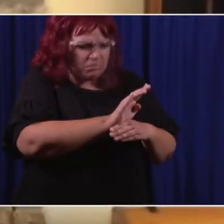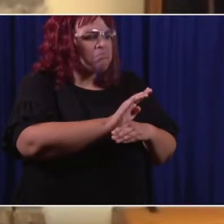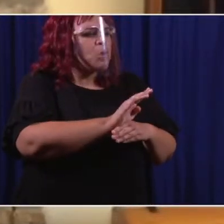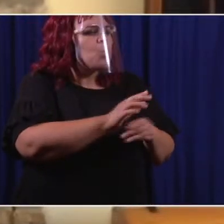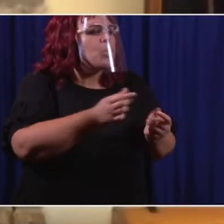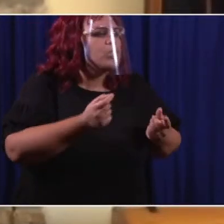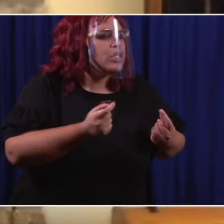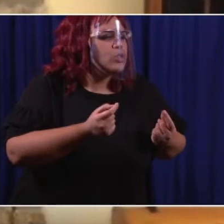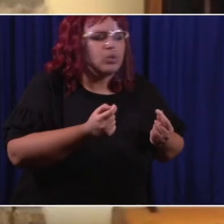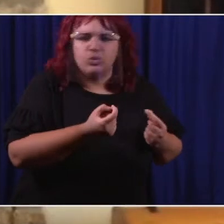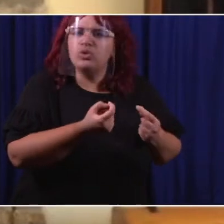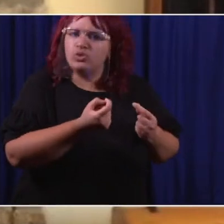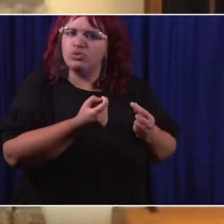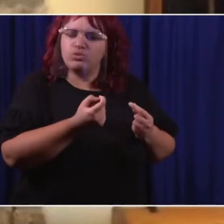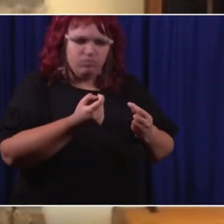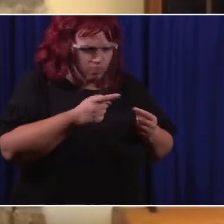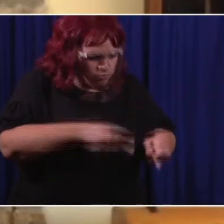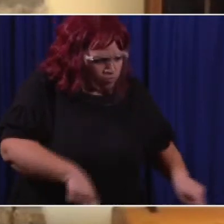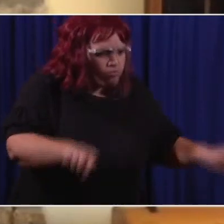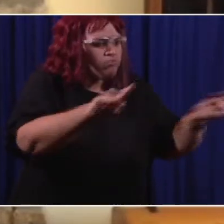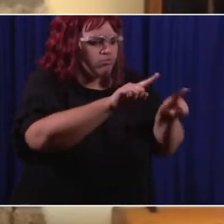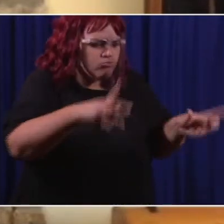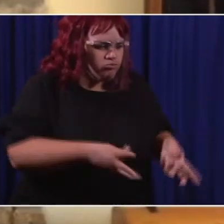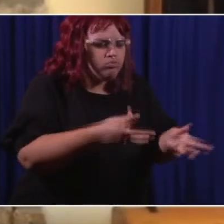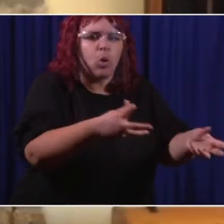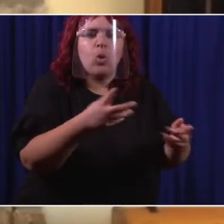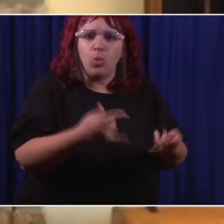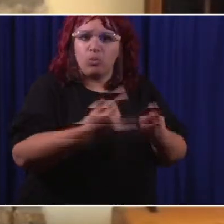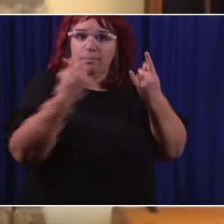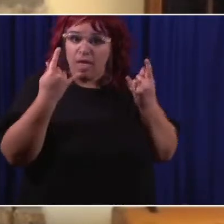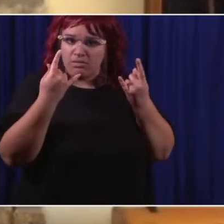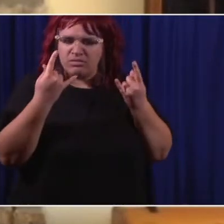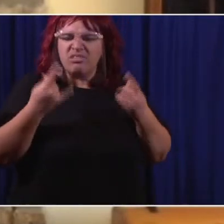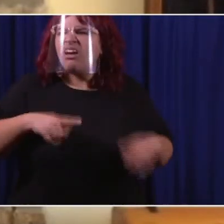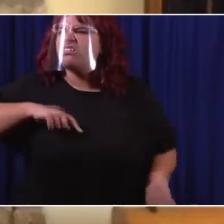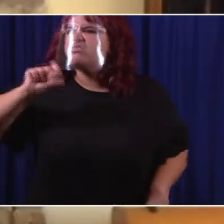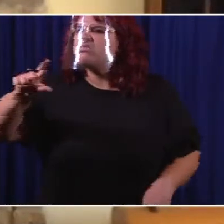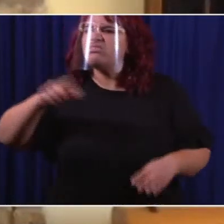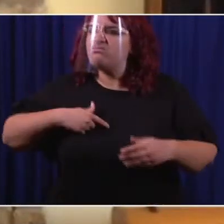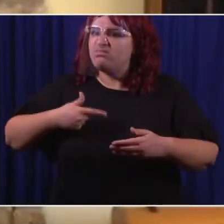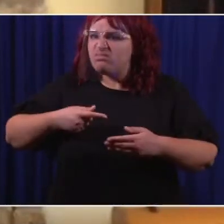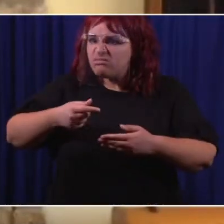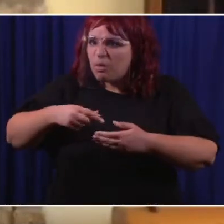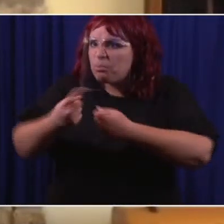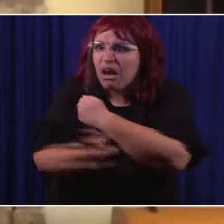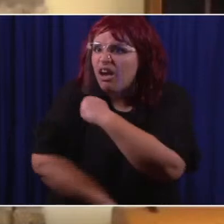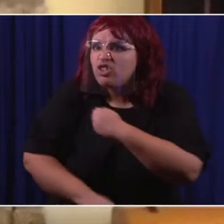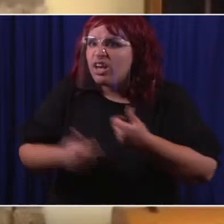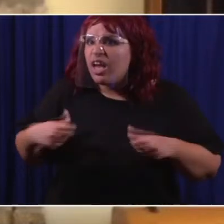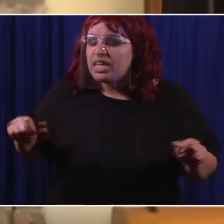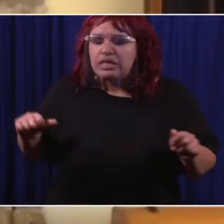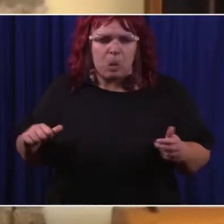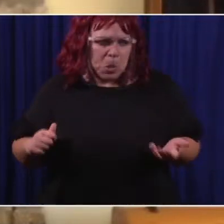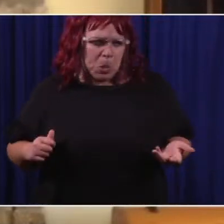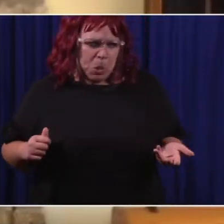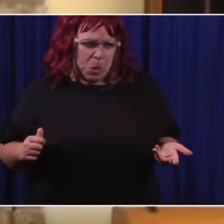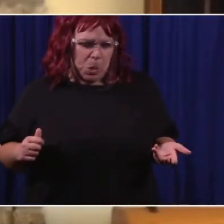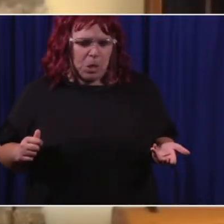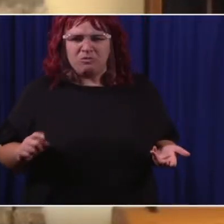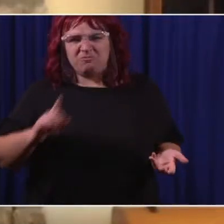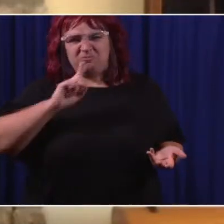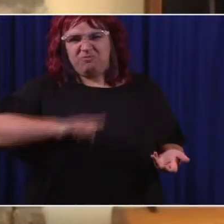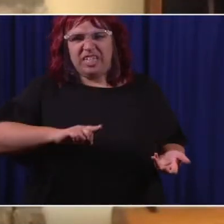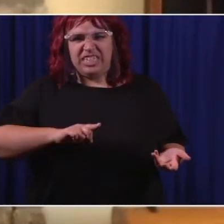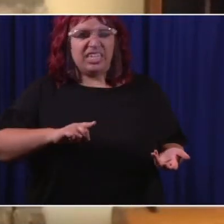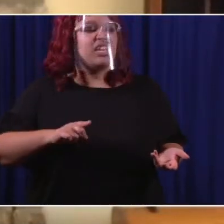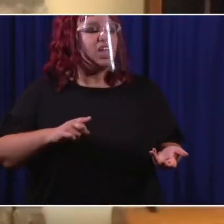no repercussions for consumers who choose not to wear masks. The best each department can do is to ask that proper